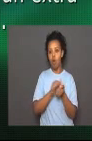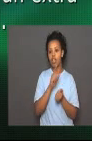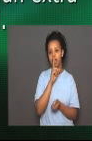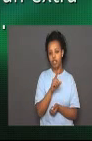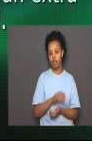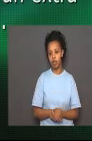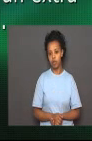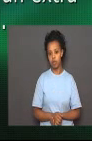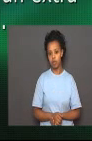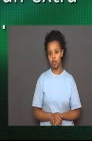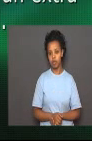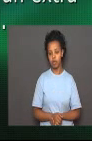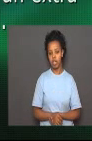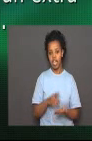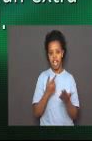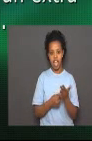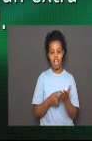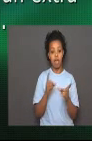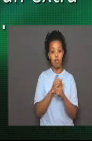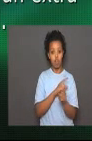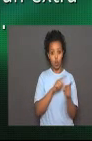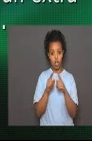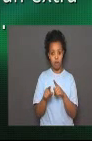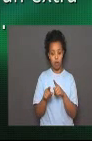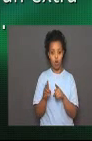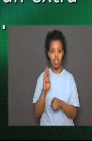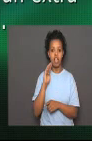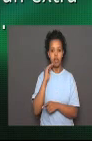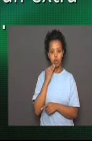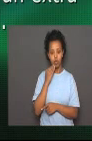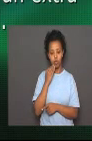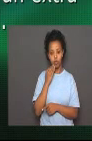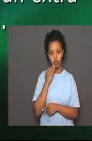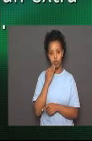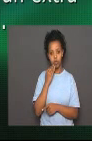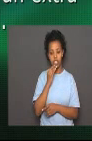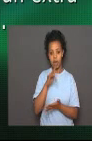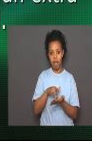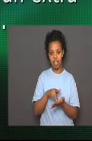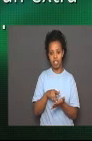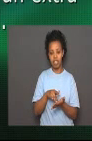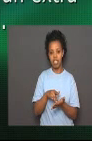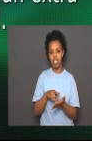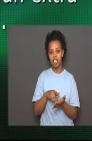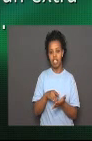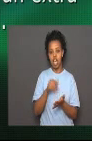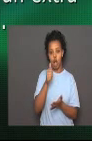deletion. This occurs when a base is missed out during